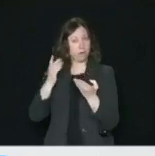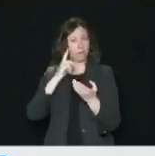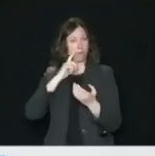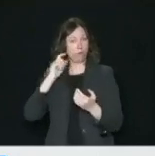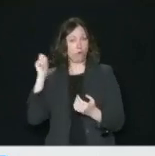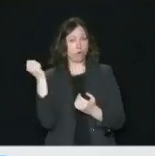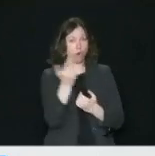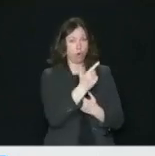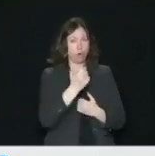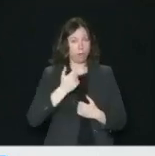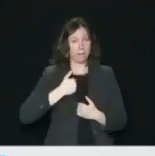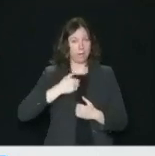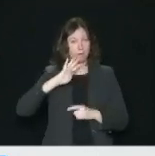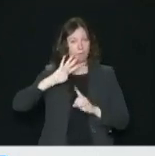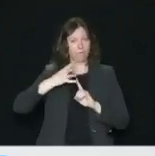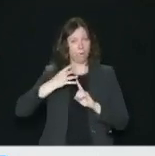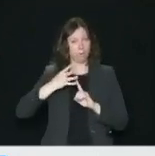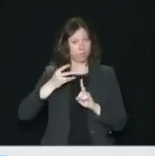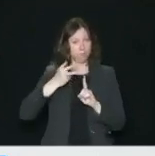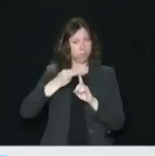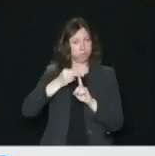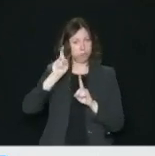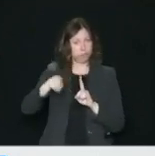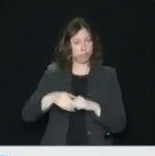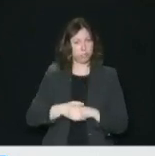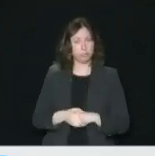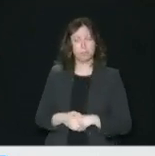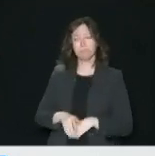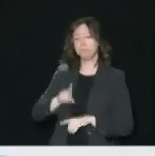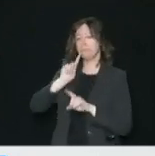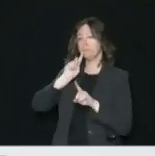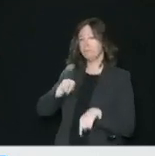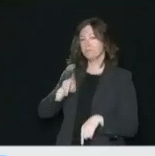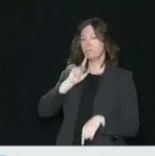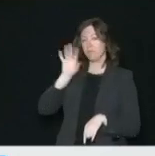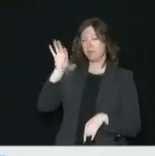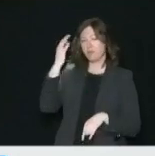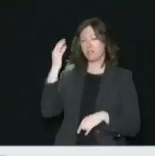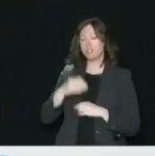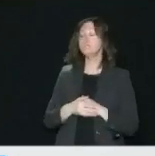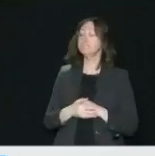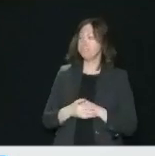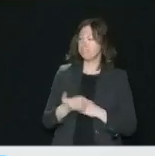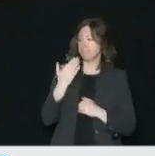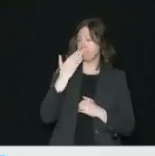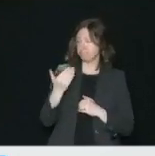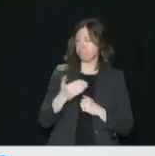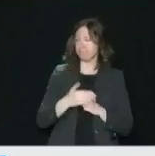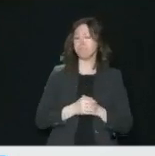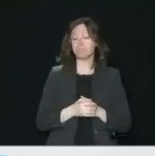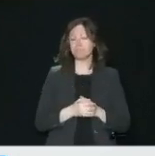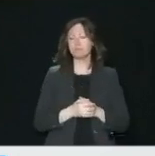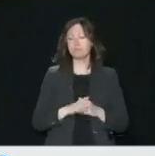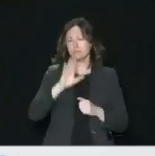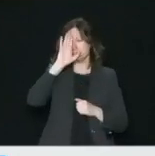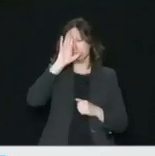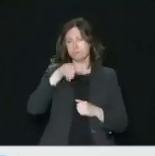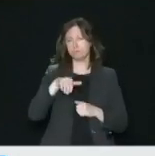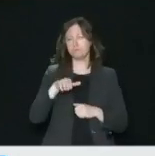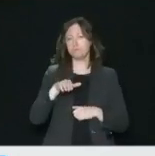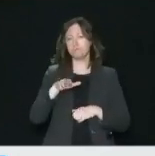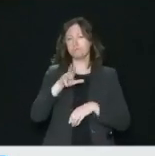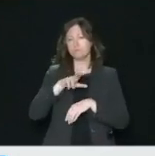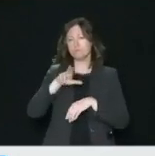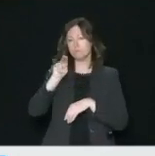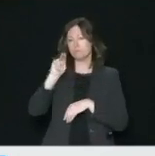that you are not alone, and help is available. Resources such as Wellness